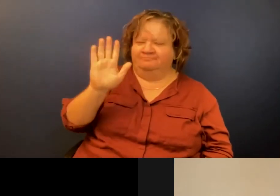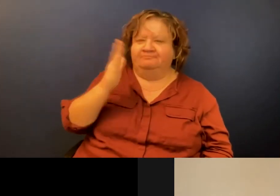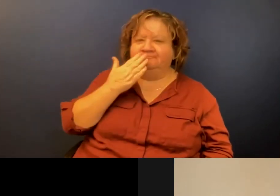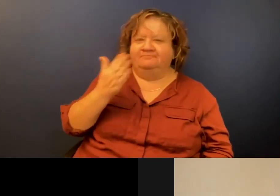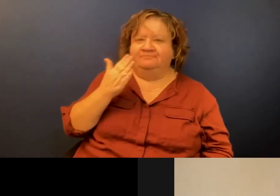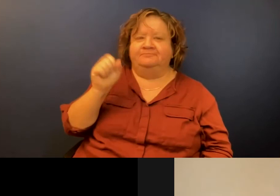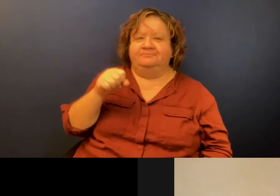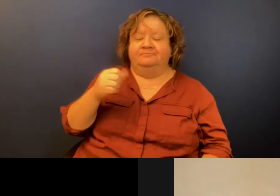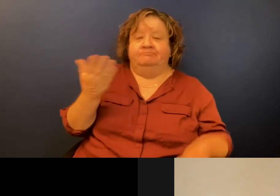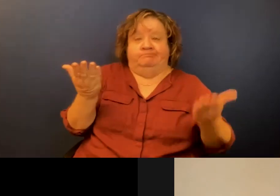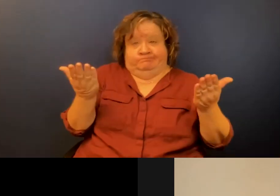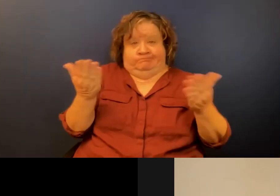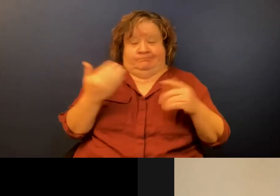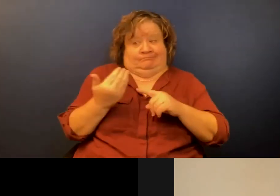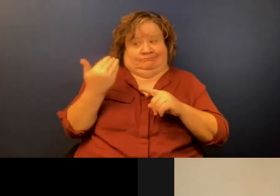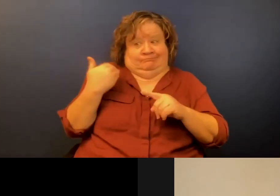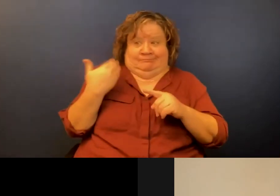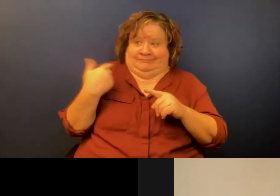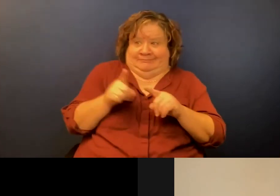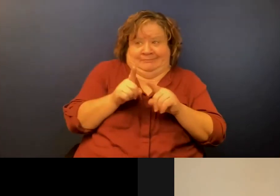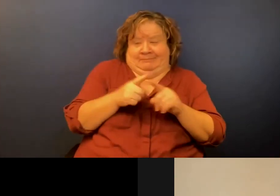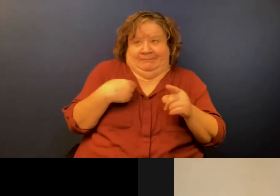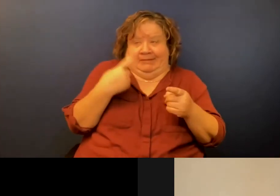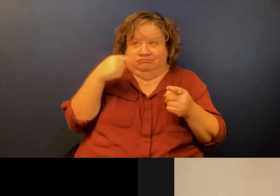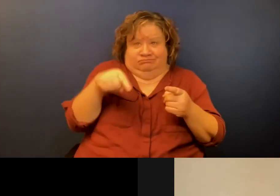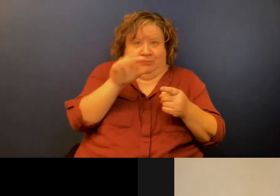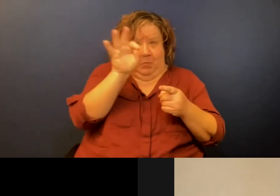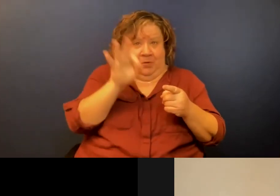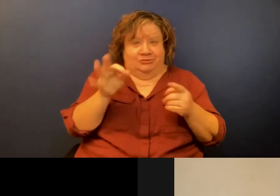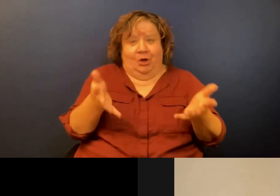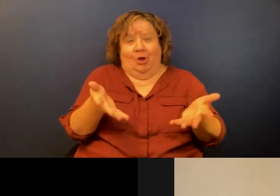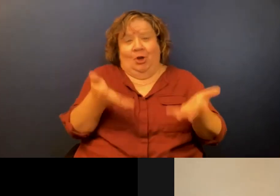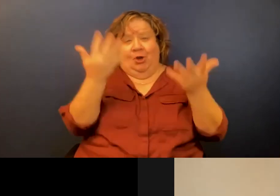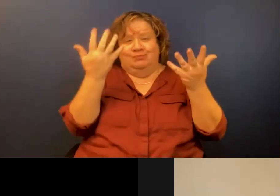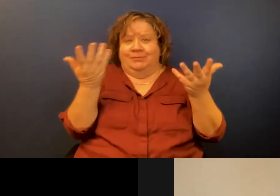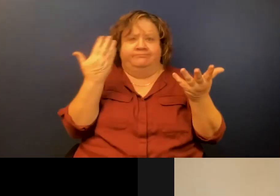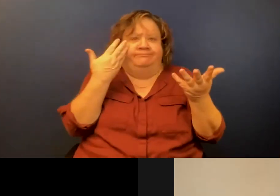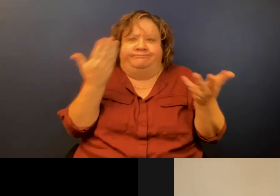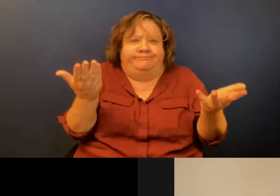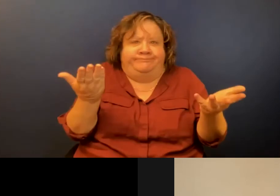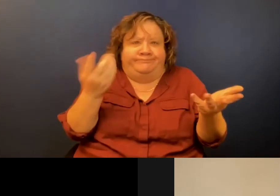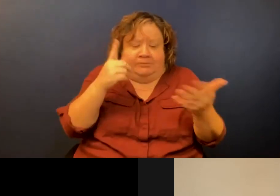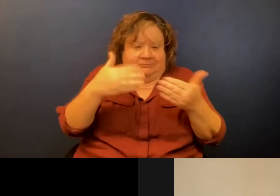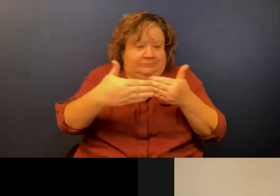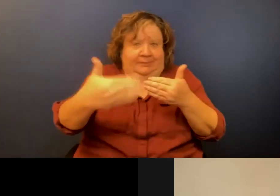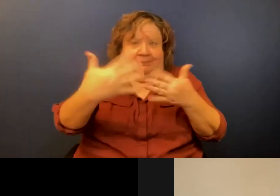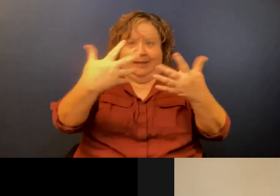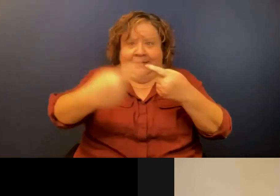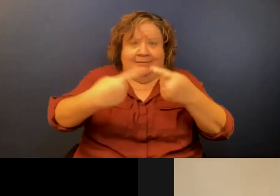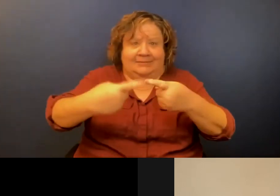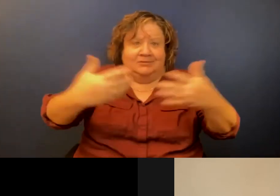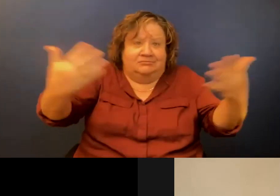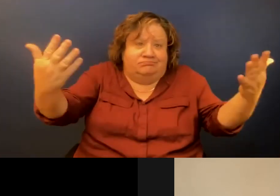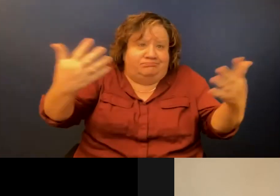advance in the next 10 years. That's why our role, our work, and everyone who wants fighting for inclusion is precisely that,